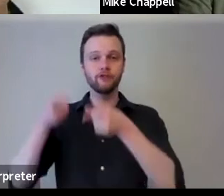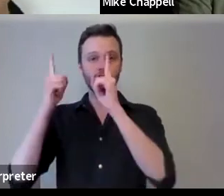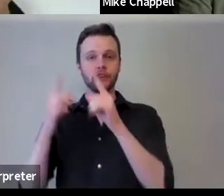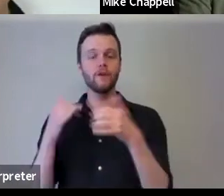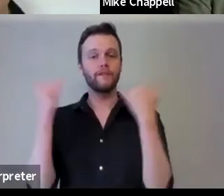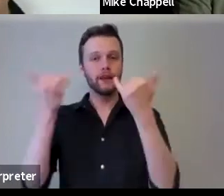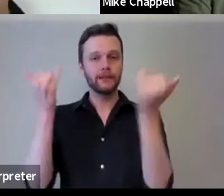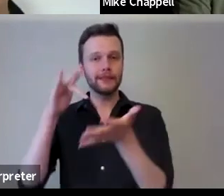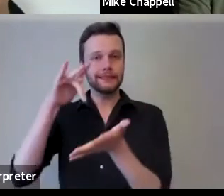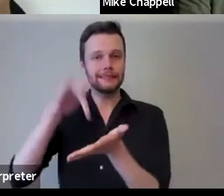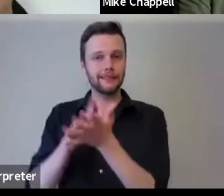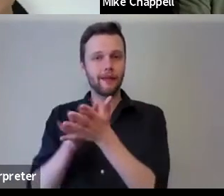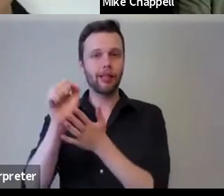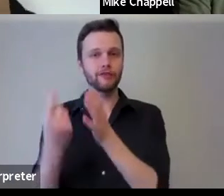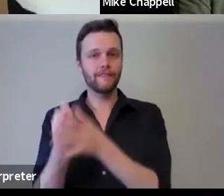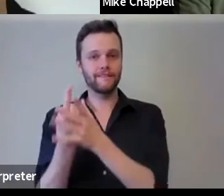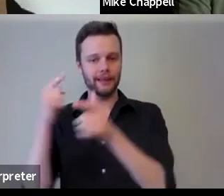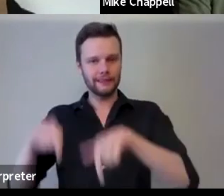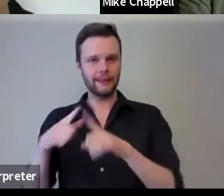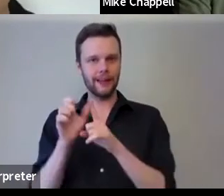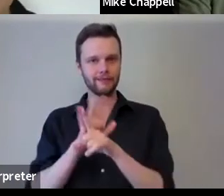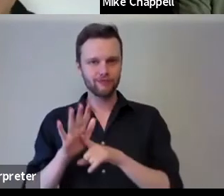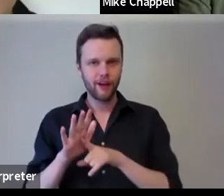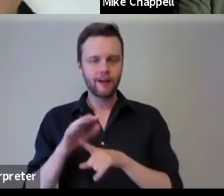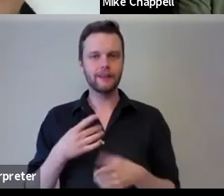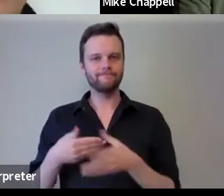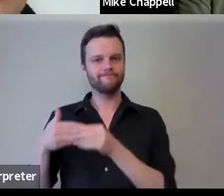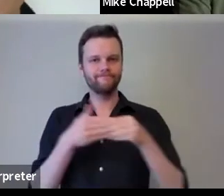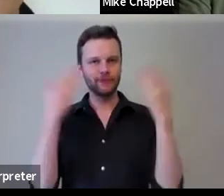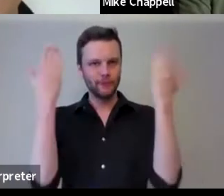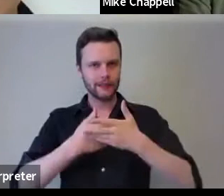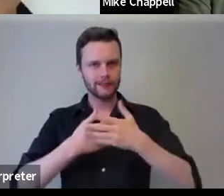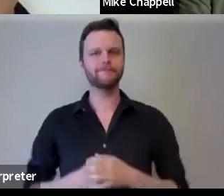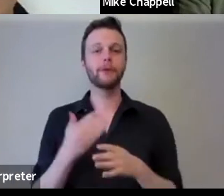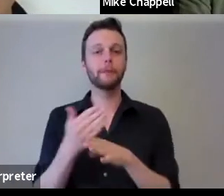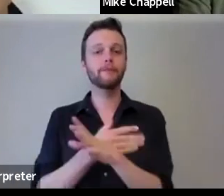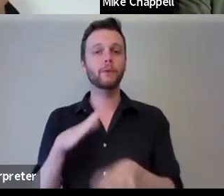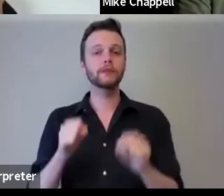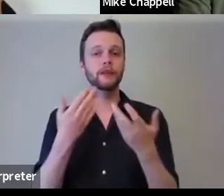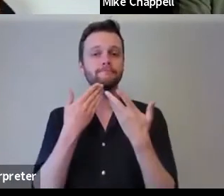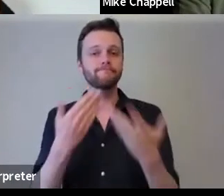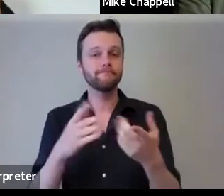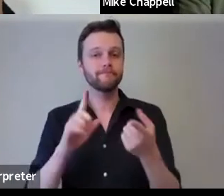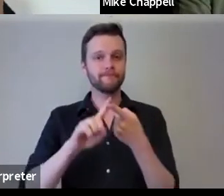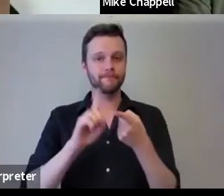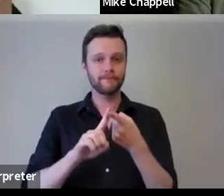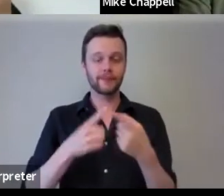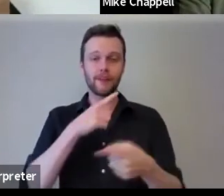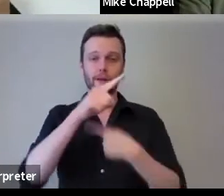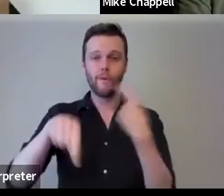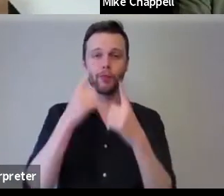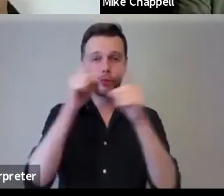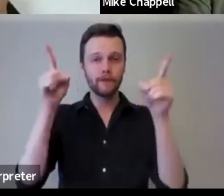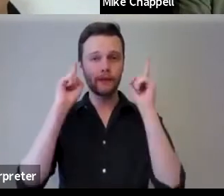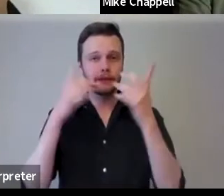Events at the University of Edinburgh and I'm your host for this evening. So a few thanks before we begin. Thank you to everyone at the University who's